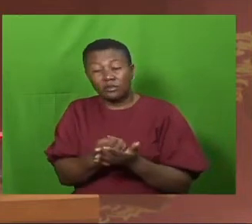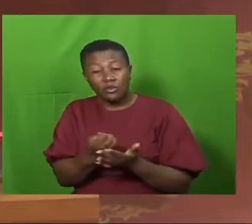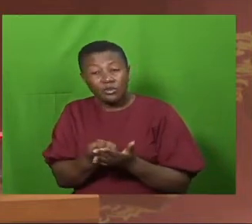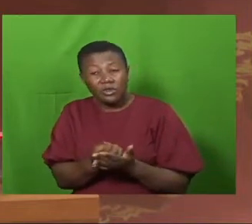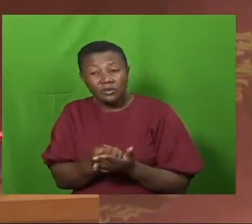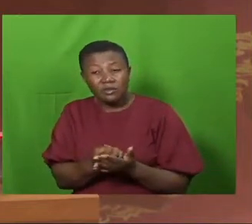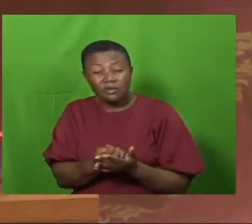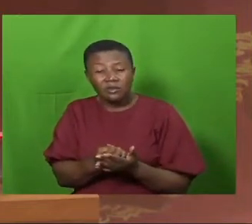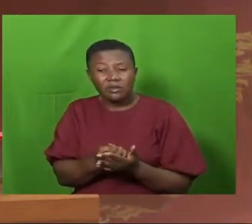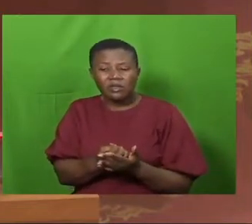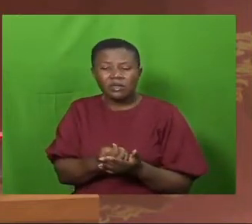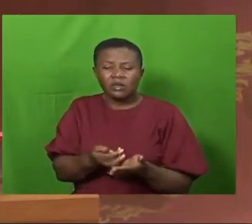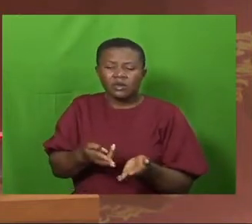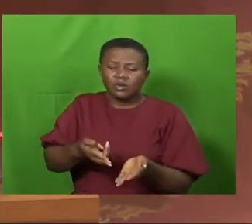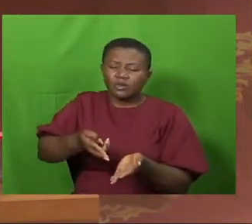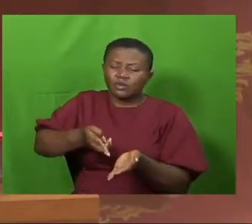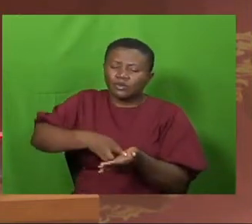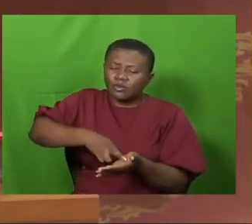are recording